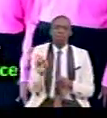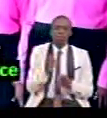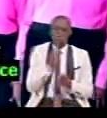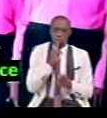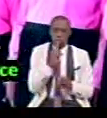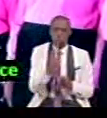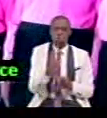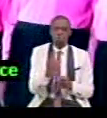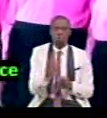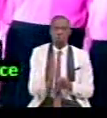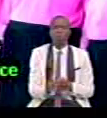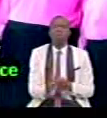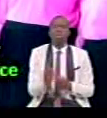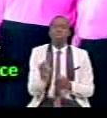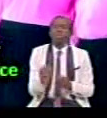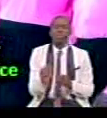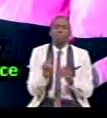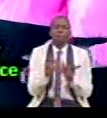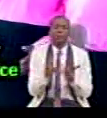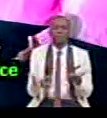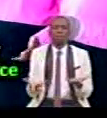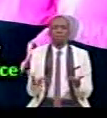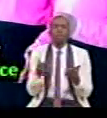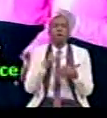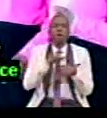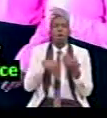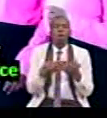all of these words